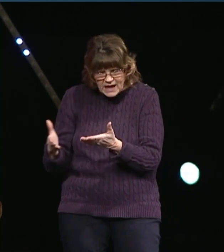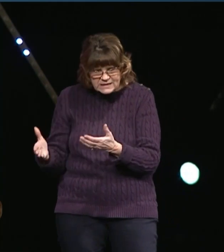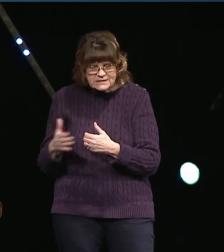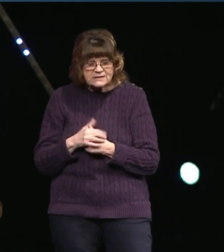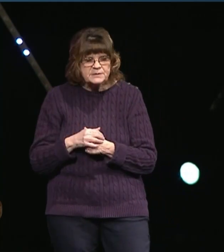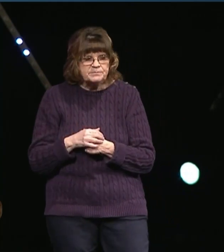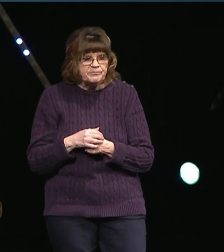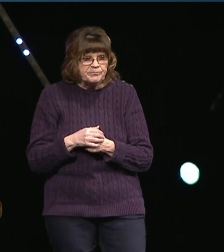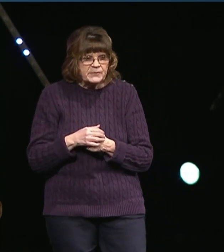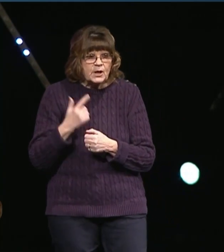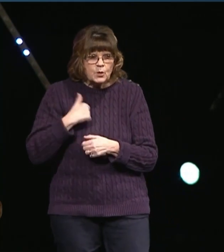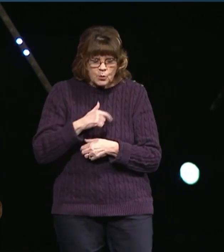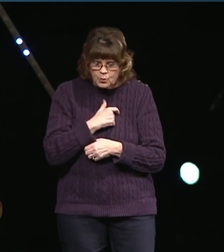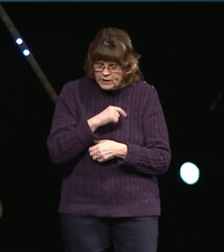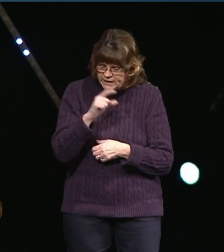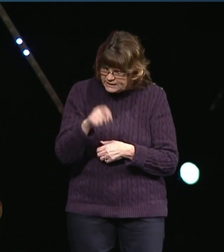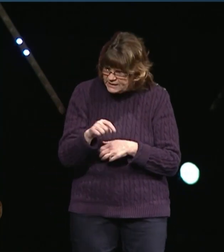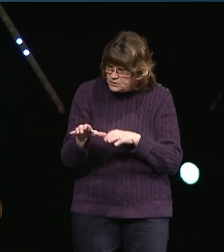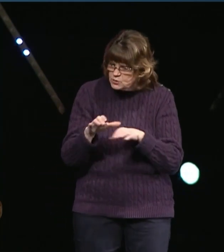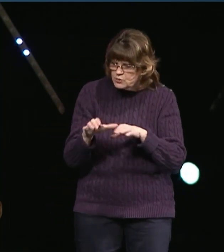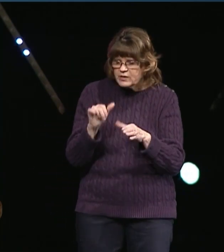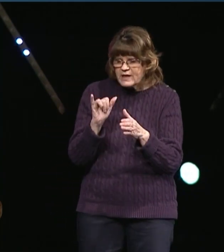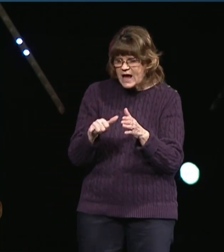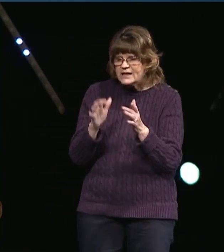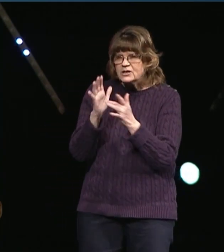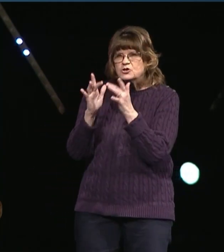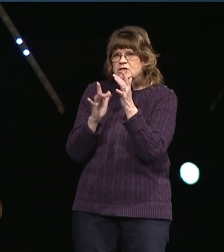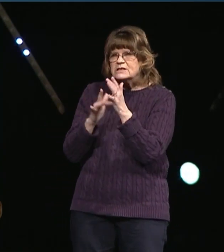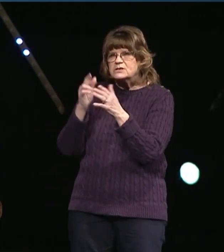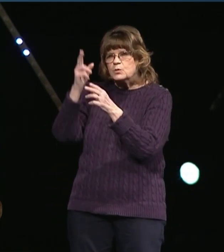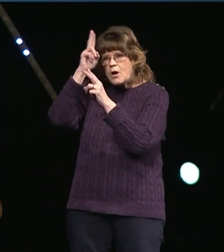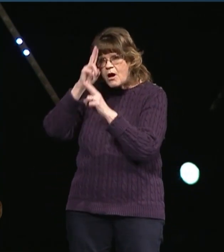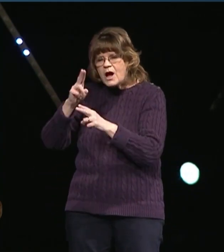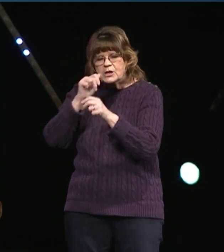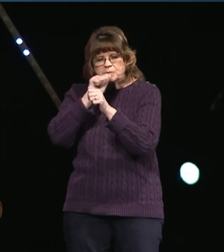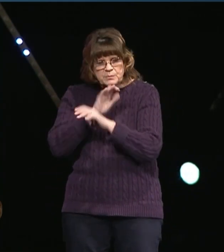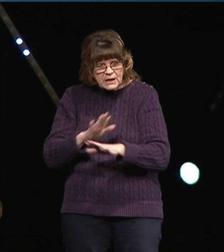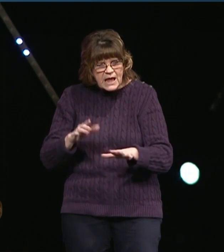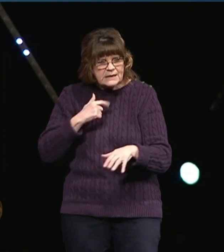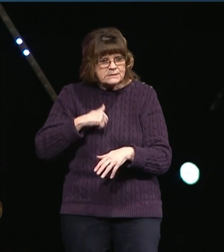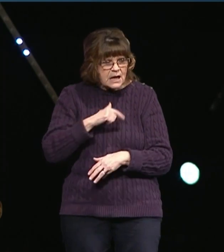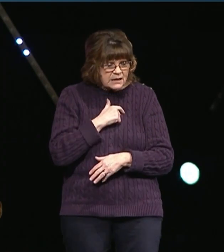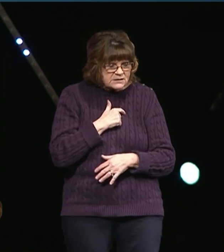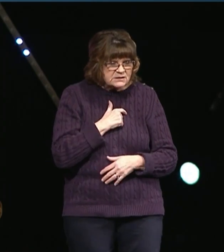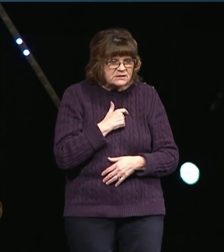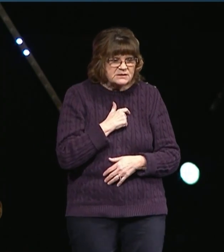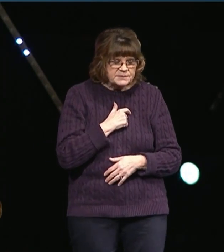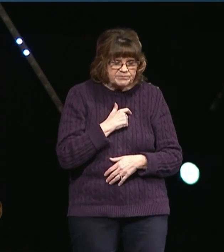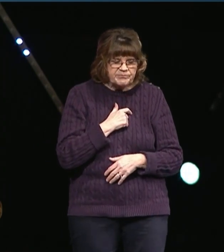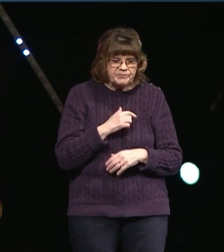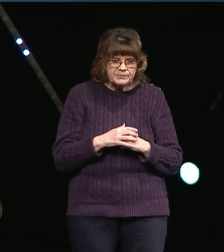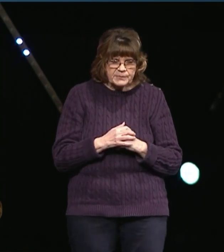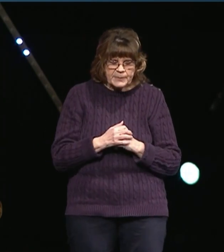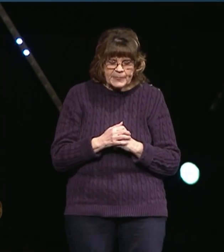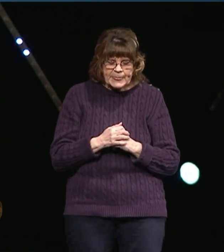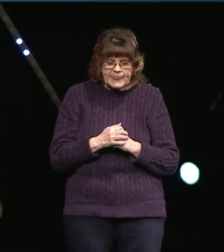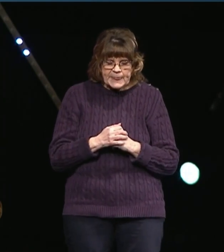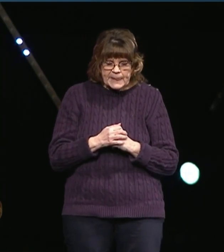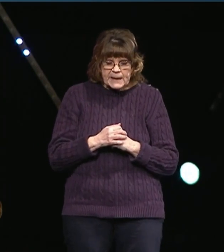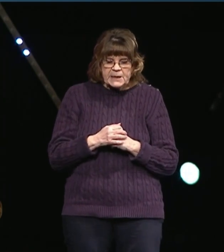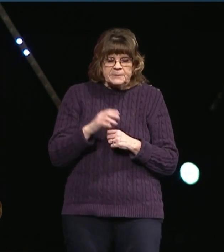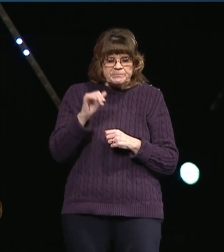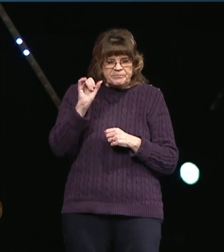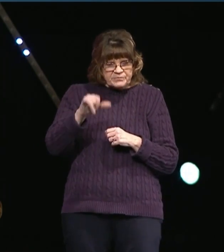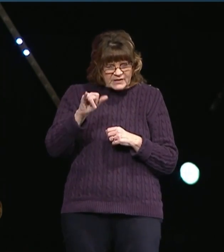will bring glory and honor to Jesus and also will help us to present our very best foot forward, that